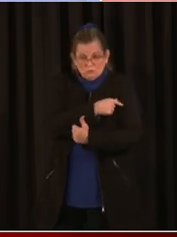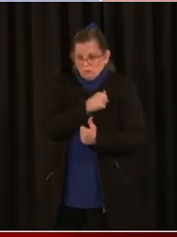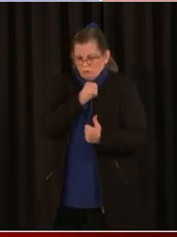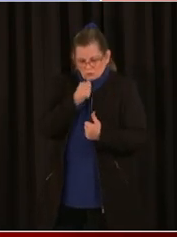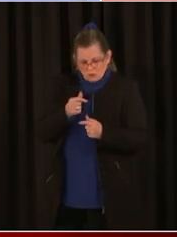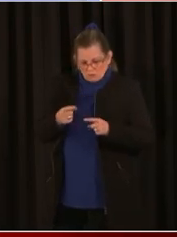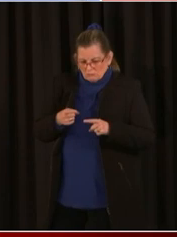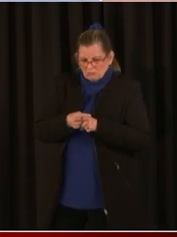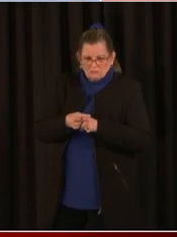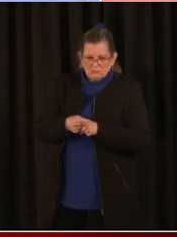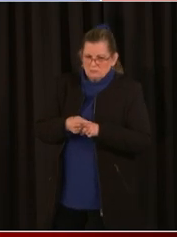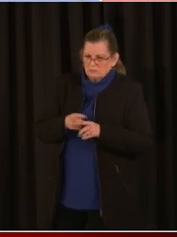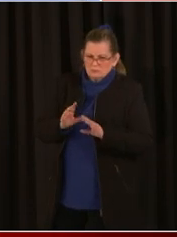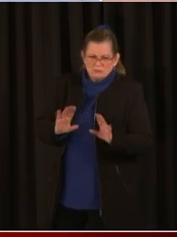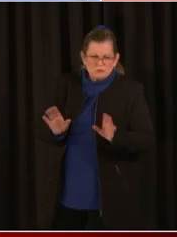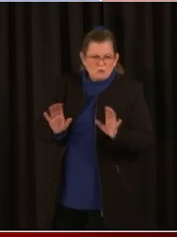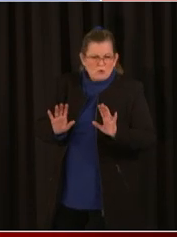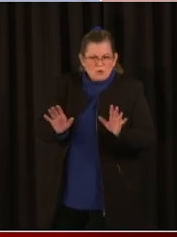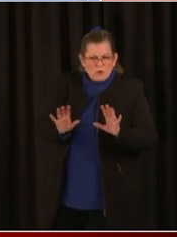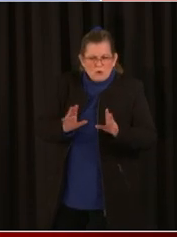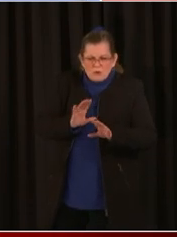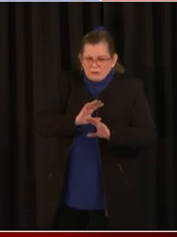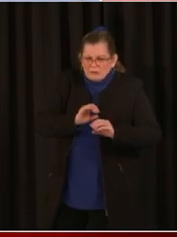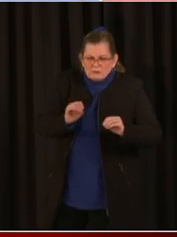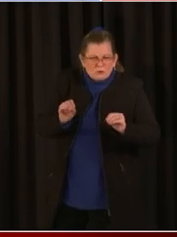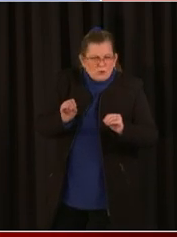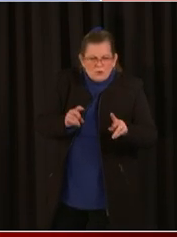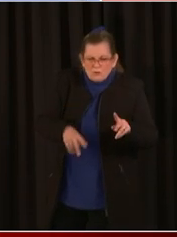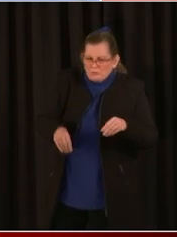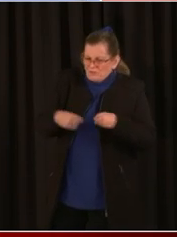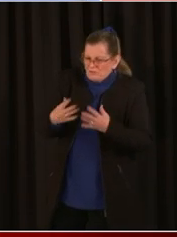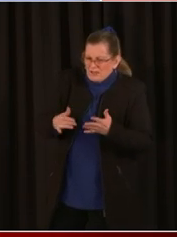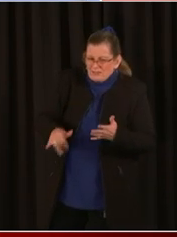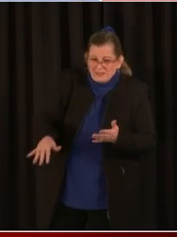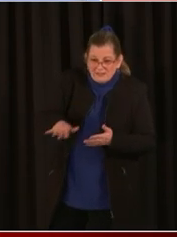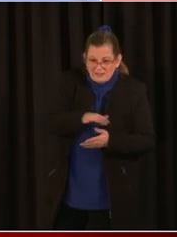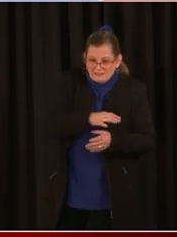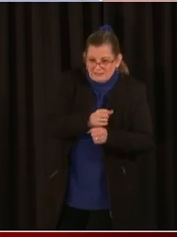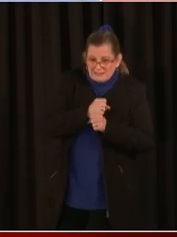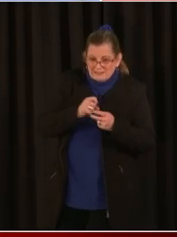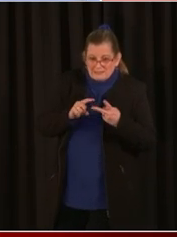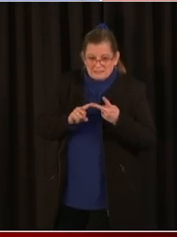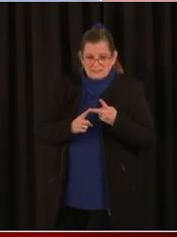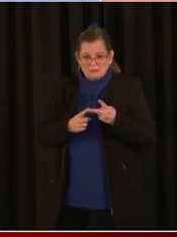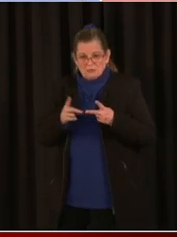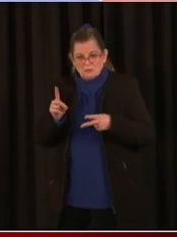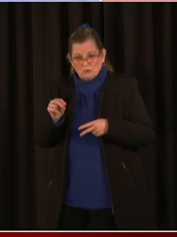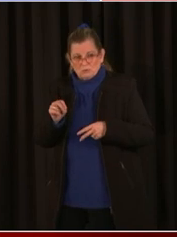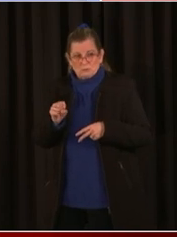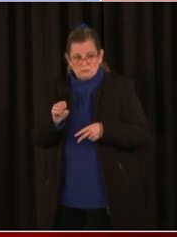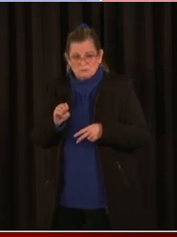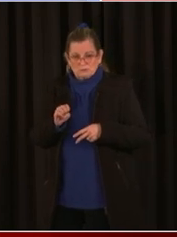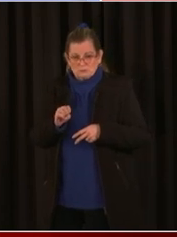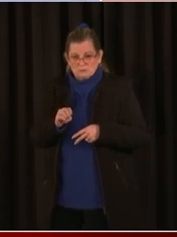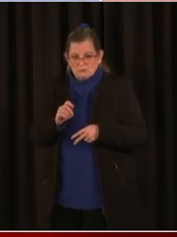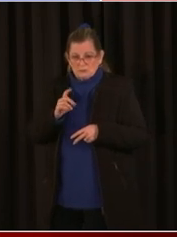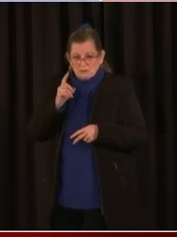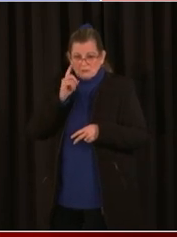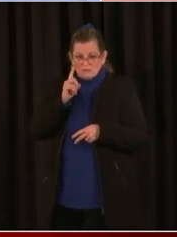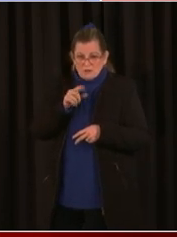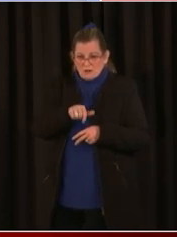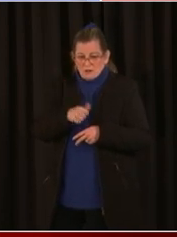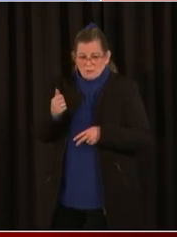do not have any providers in our network who do not have second doses provided to them to be there